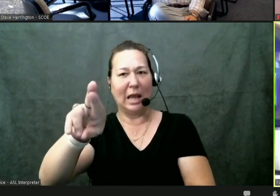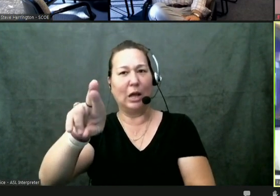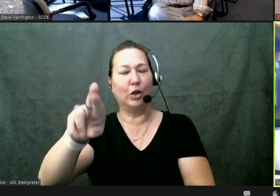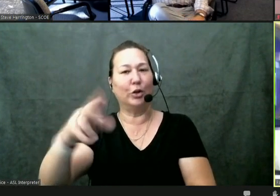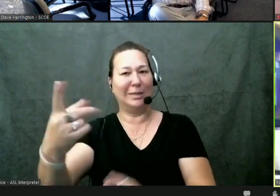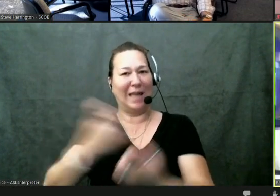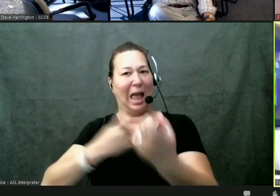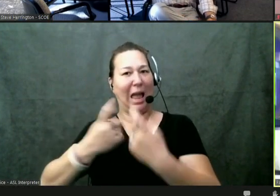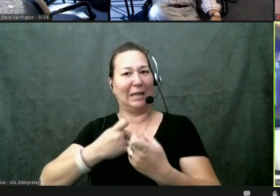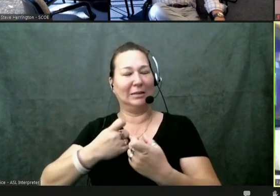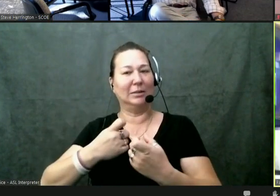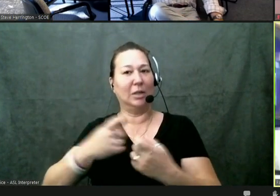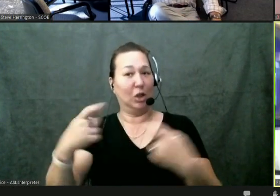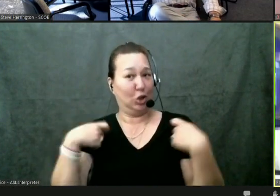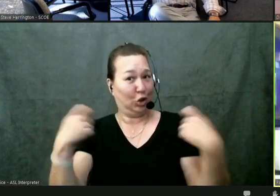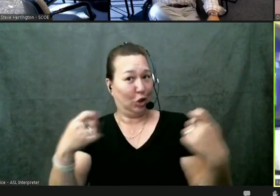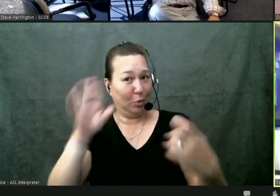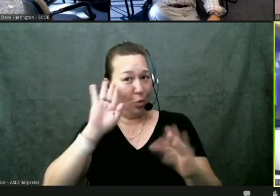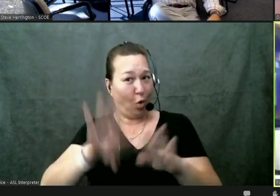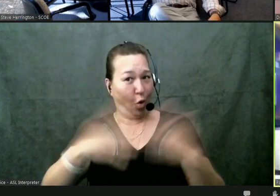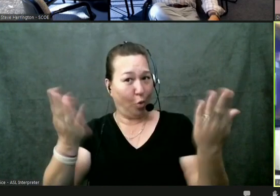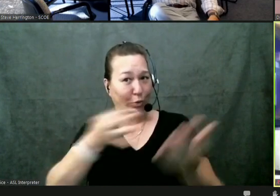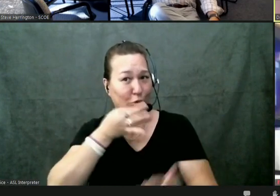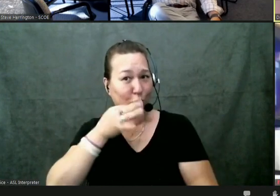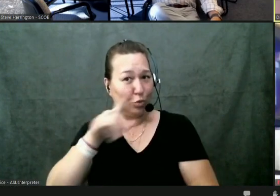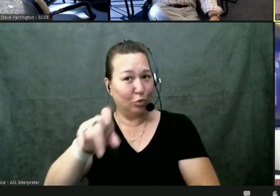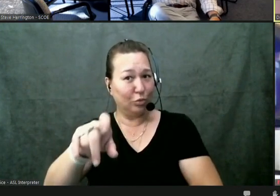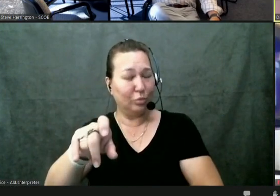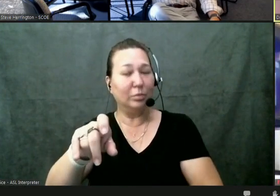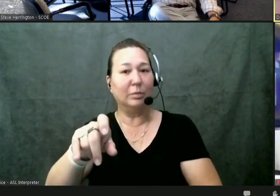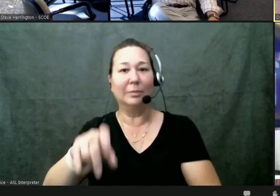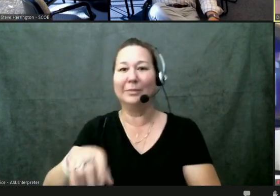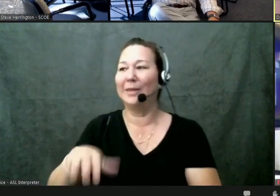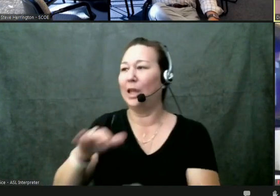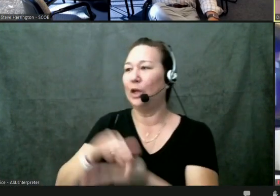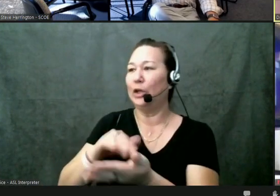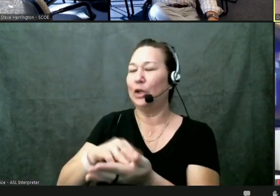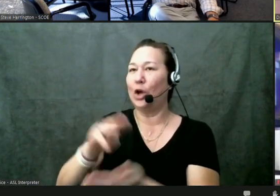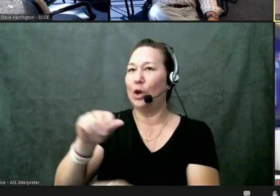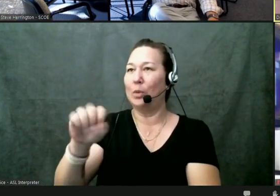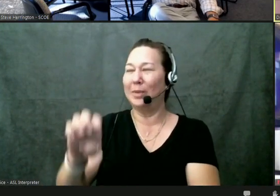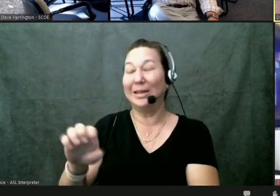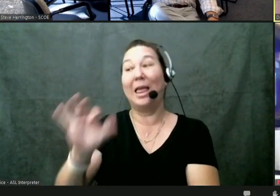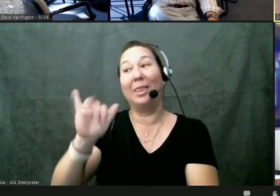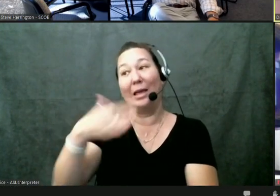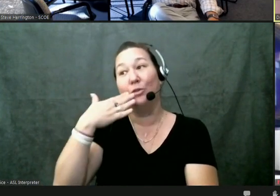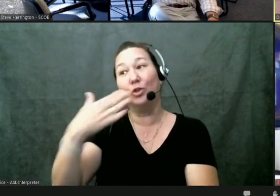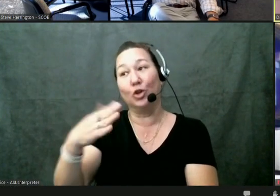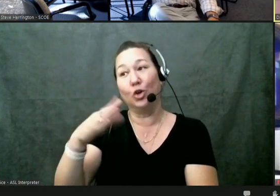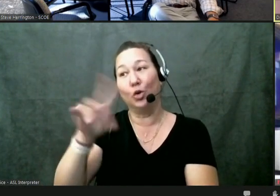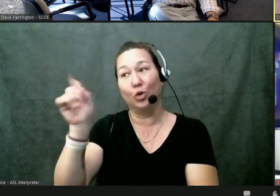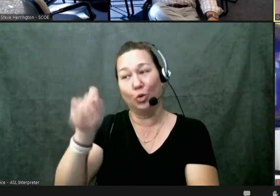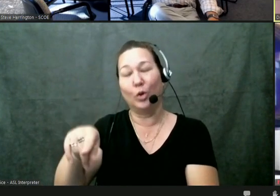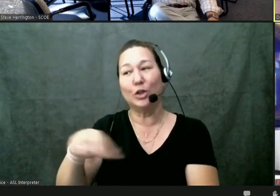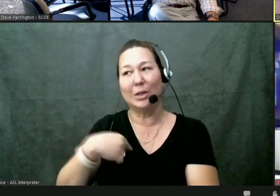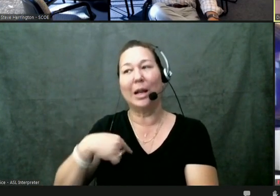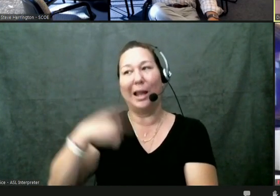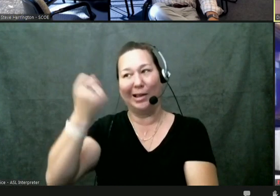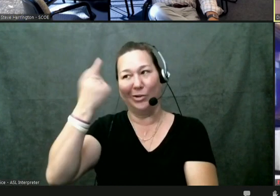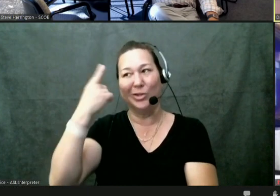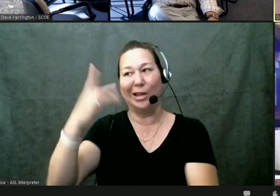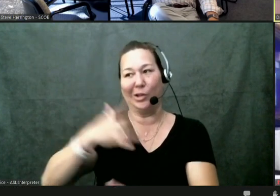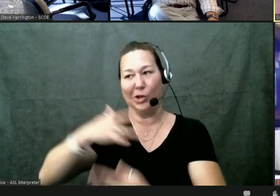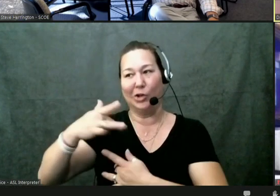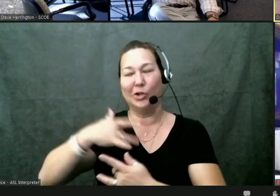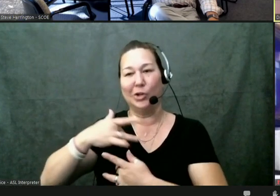reopen anytime soon. Dr. Mace? It's a really good question and understand the concern.